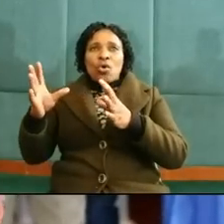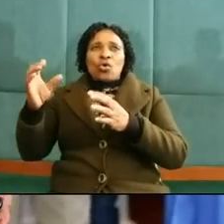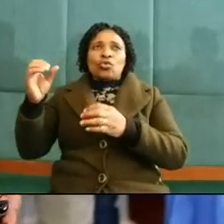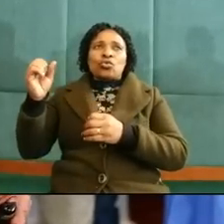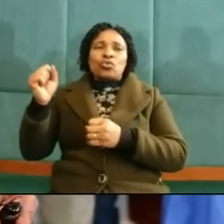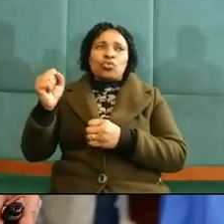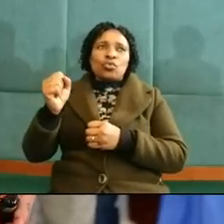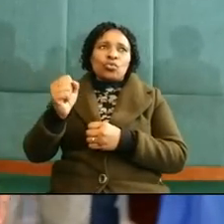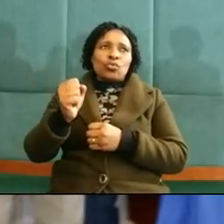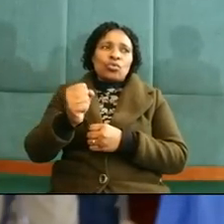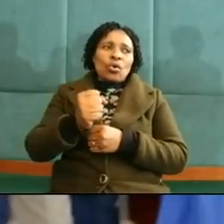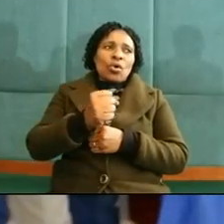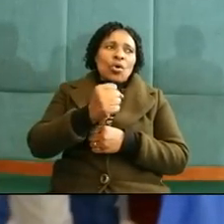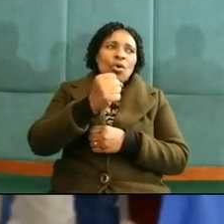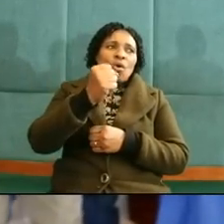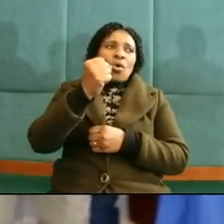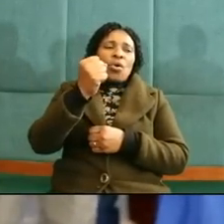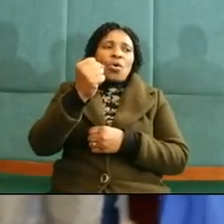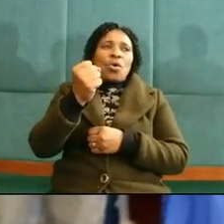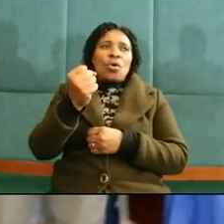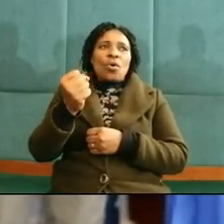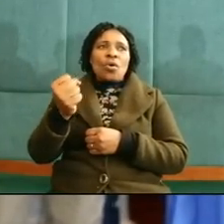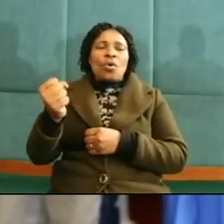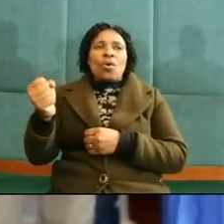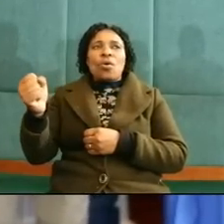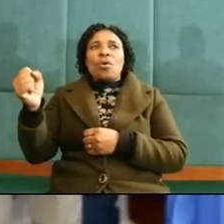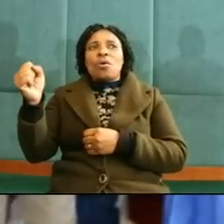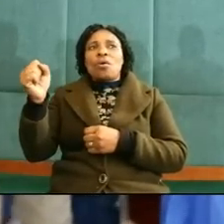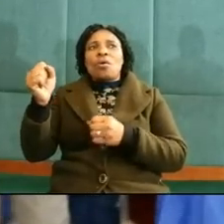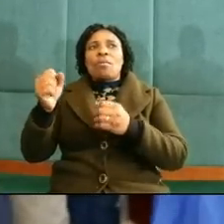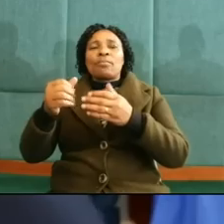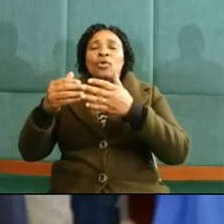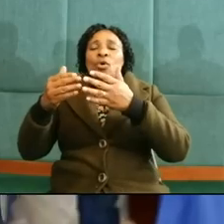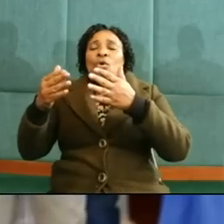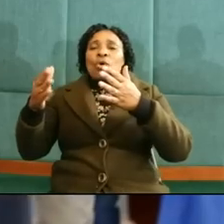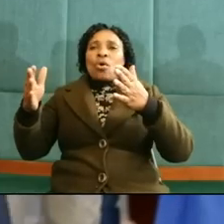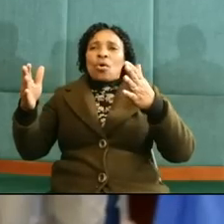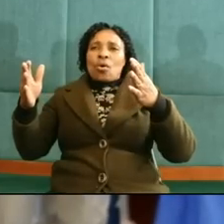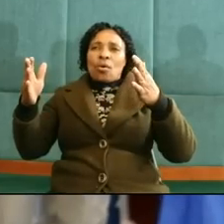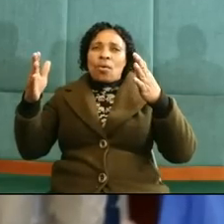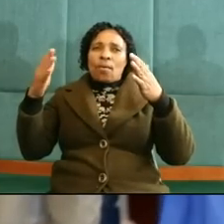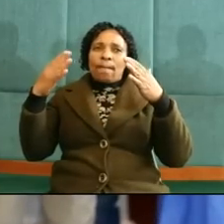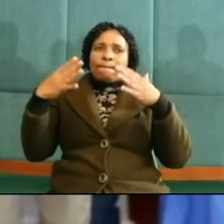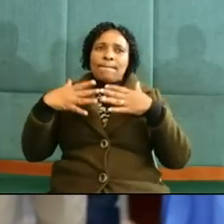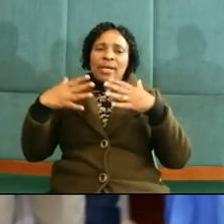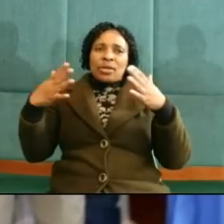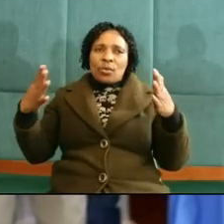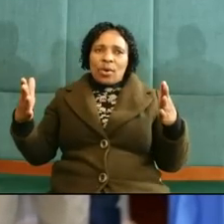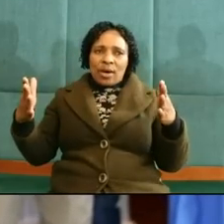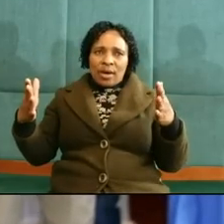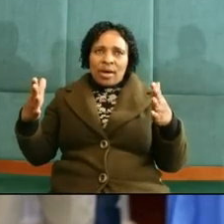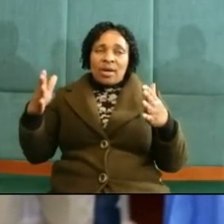sign. Last sign. Last sign. Come. Last